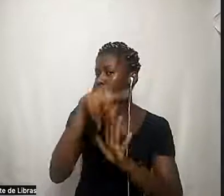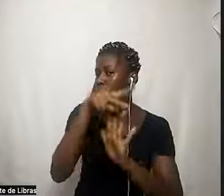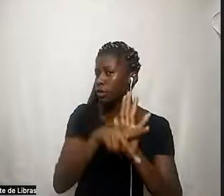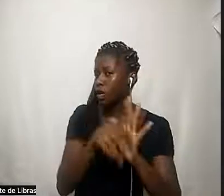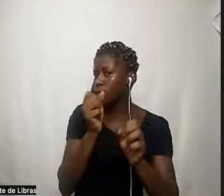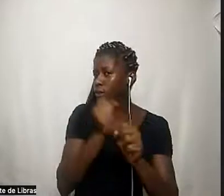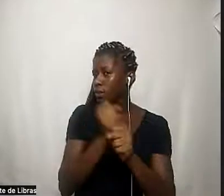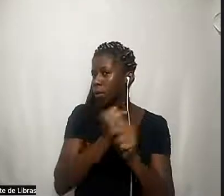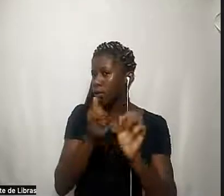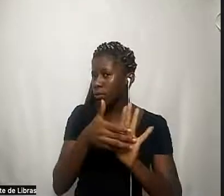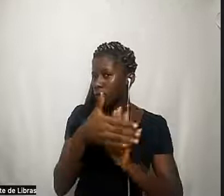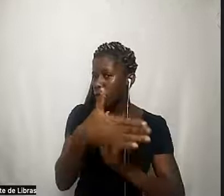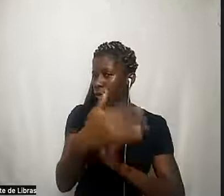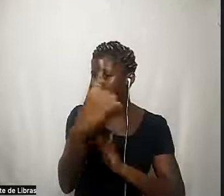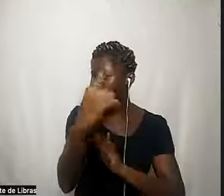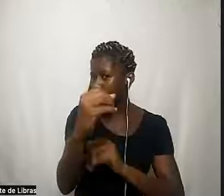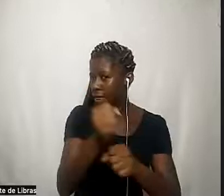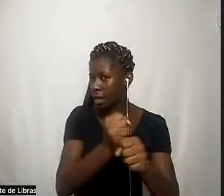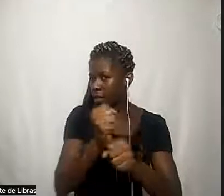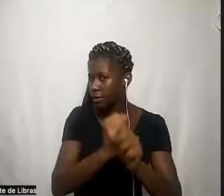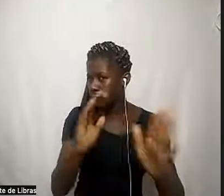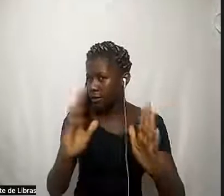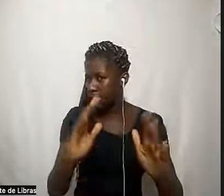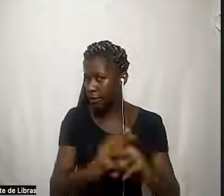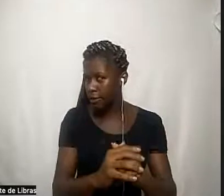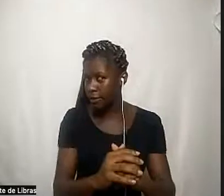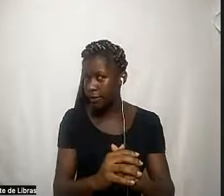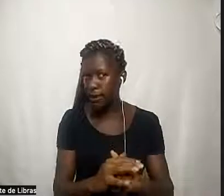the project for these next 10 years?